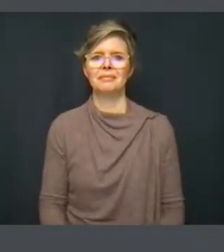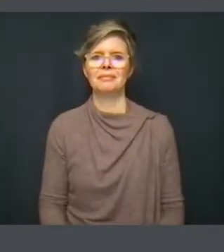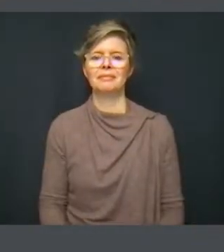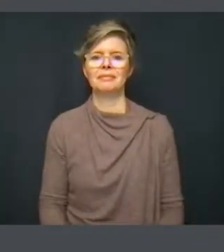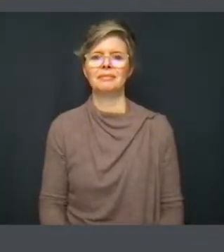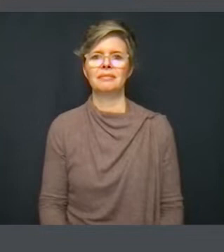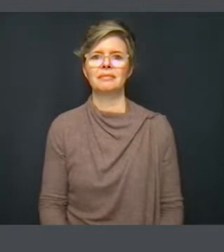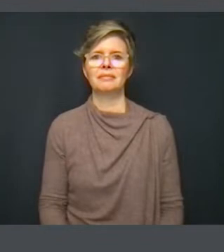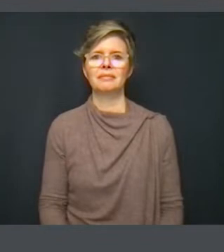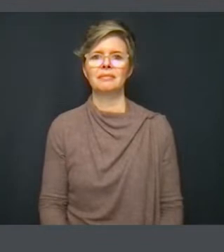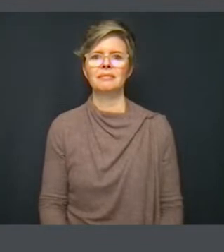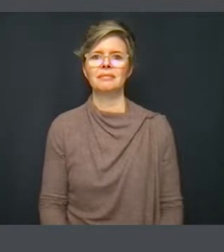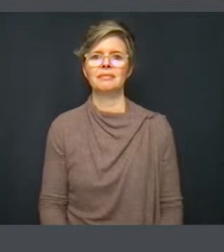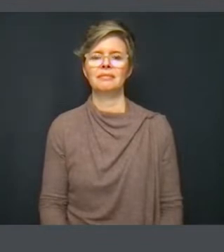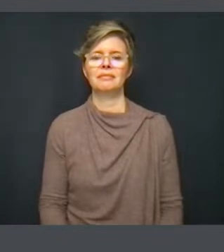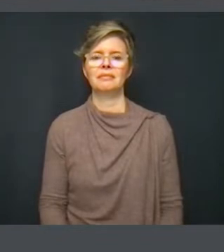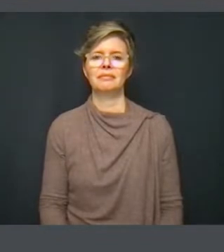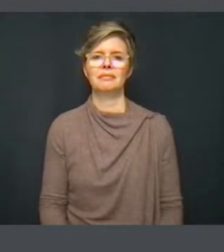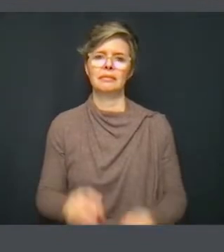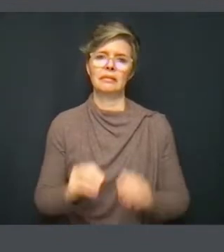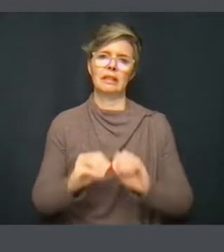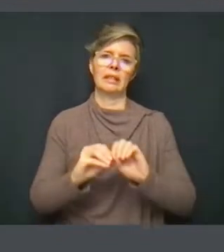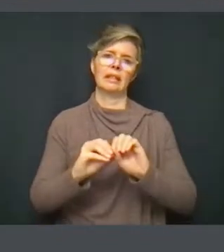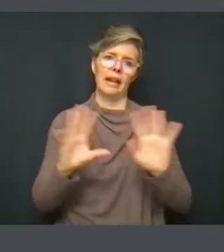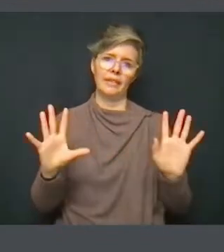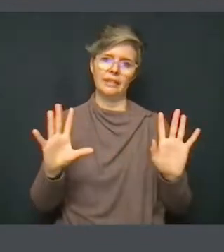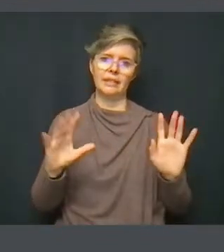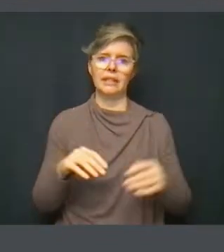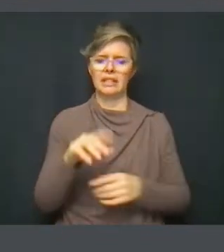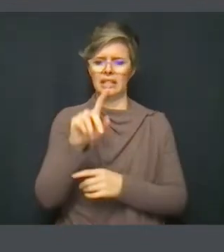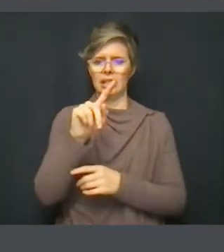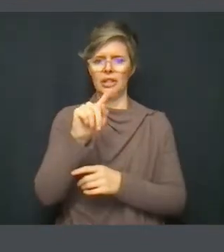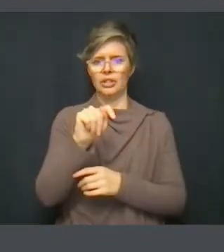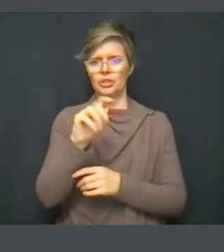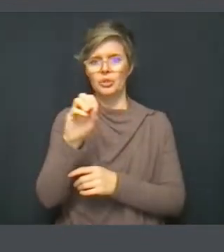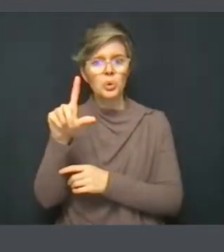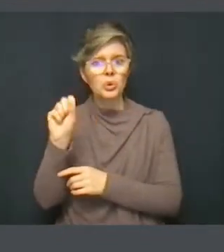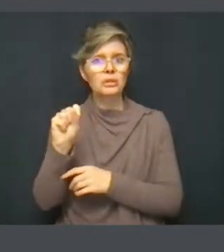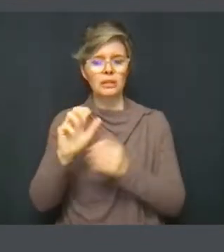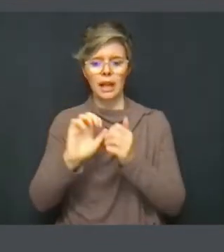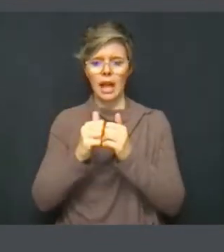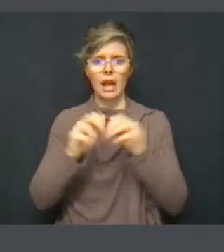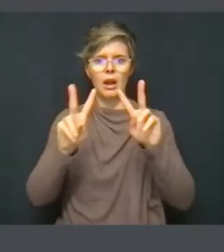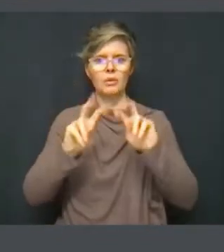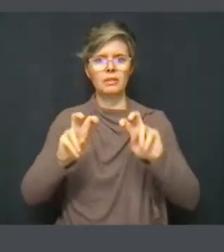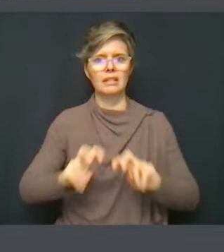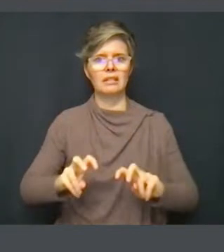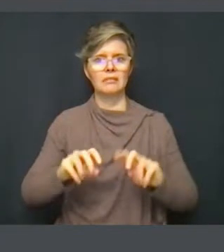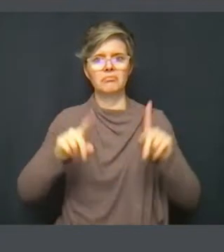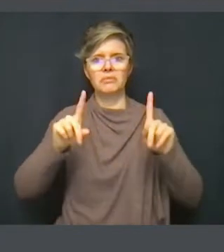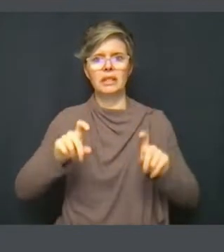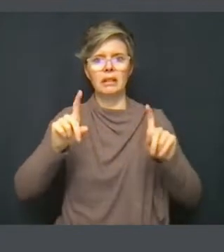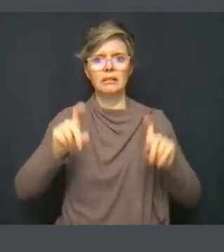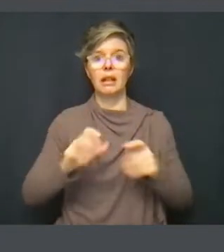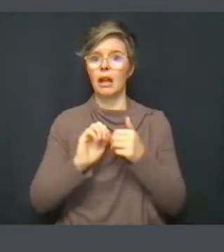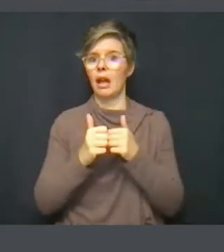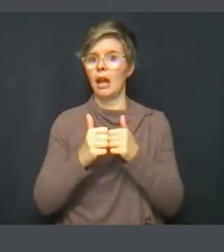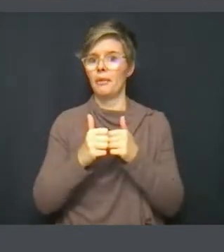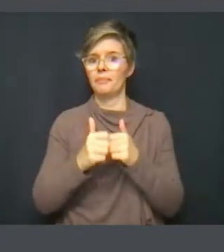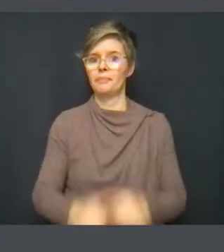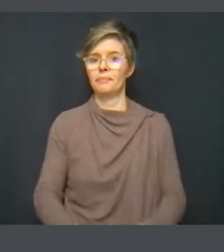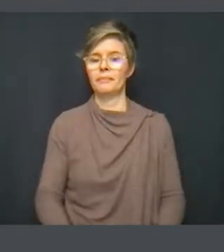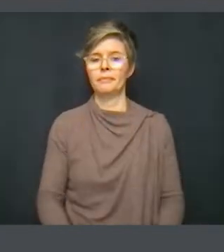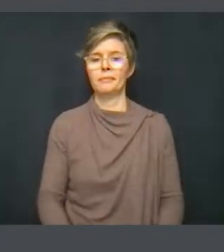One obvious question is, what tools am I going to use to be able to test this kid, right? And notice here I have the